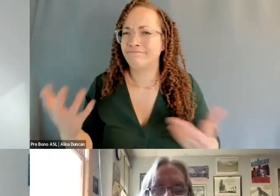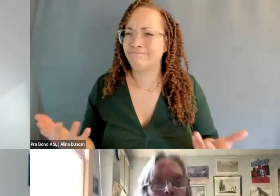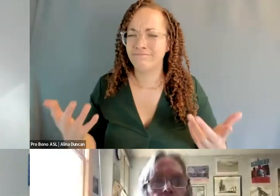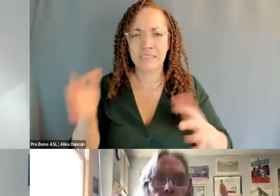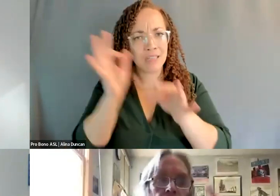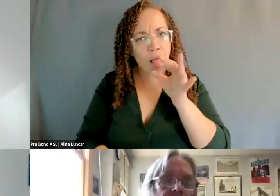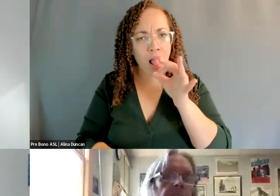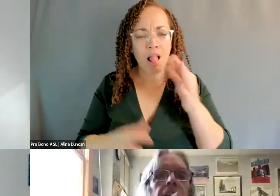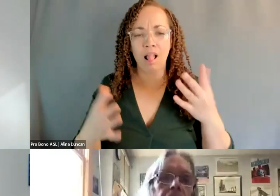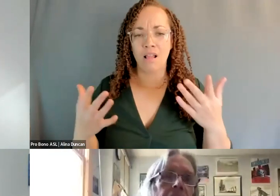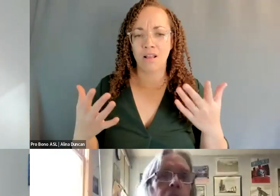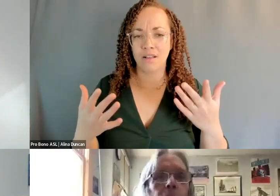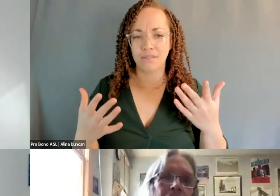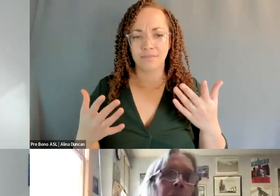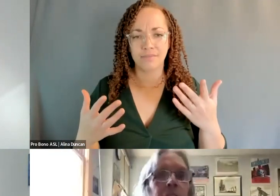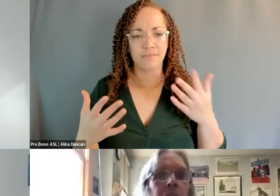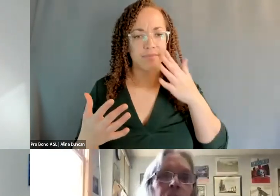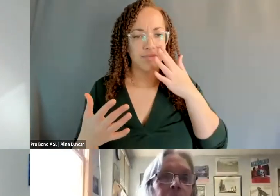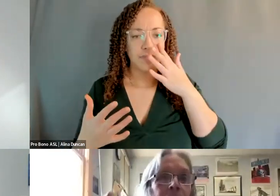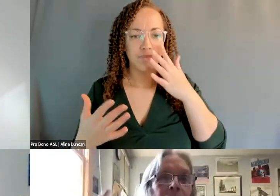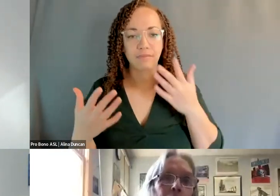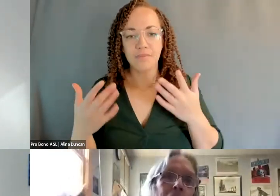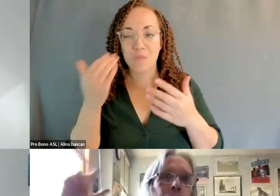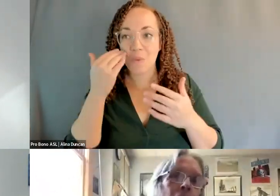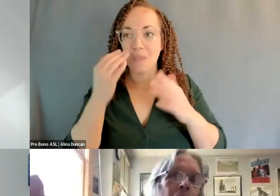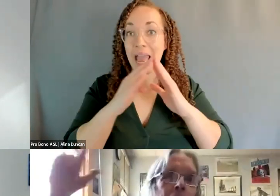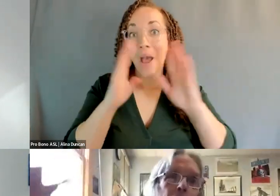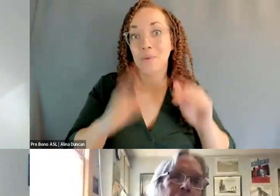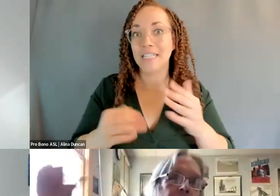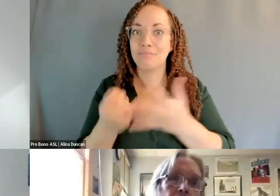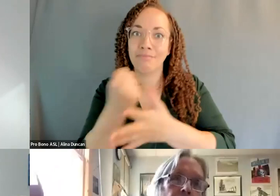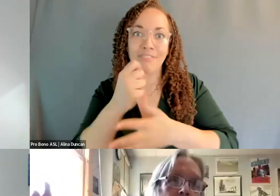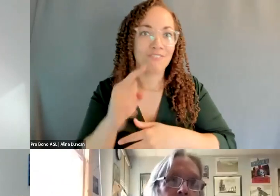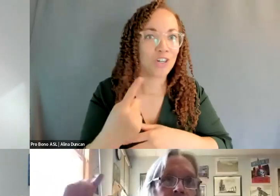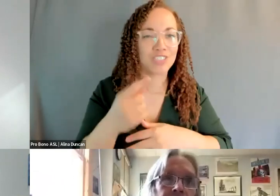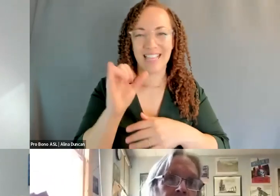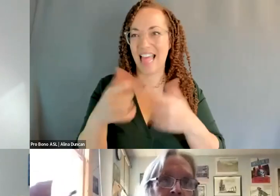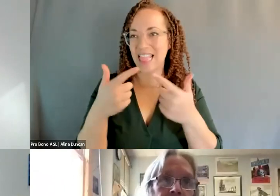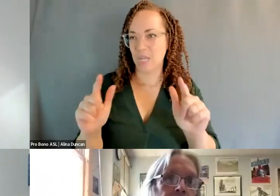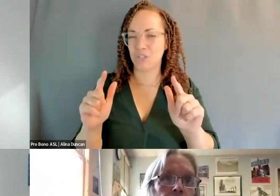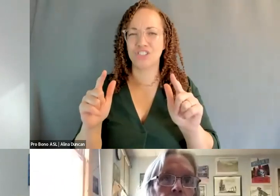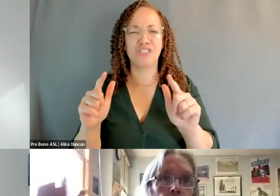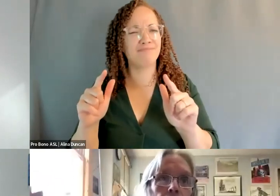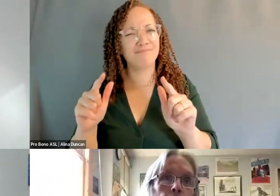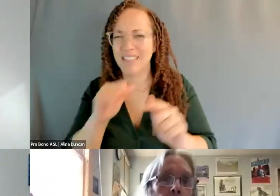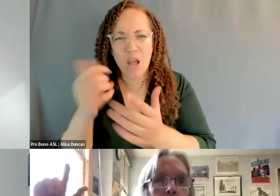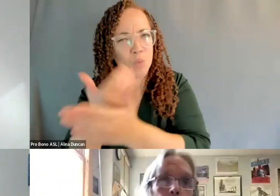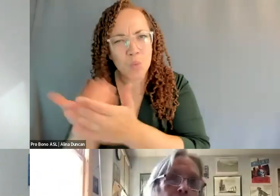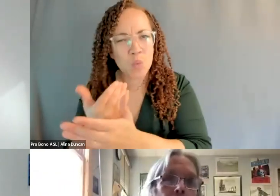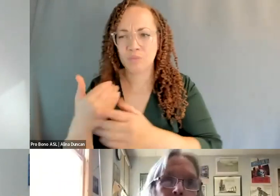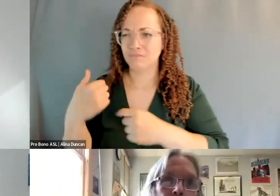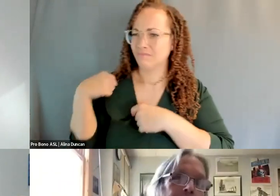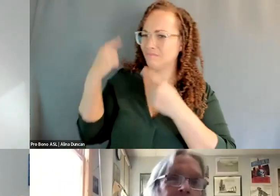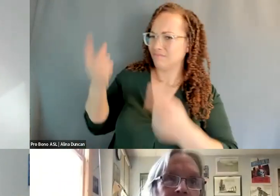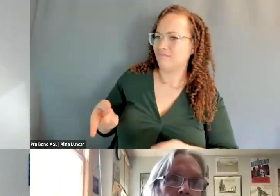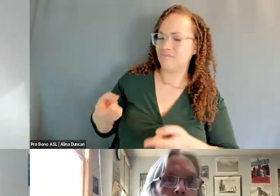was masterful in stealing the language housing first. We'd been talking about the need for housing since 1983 when we opened